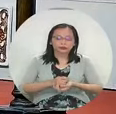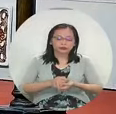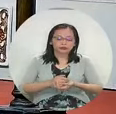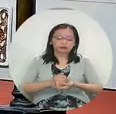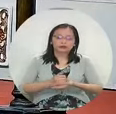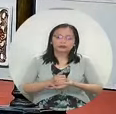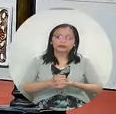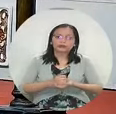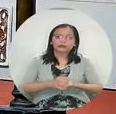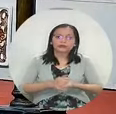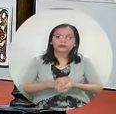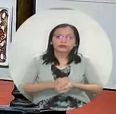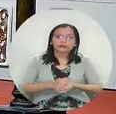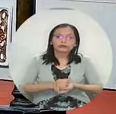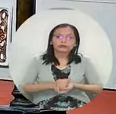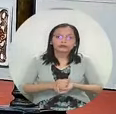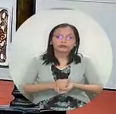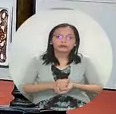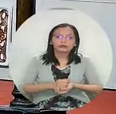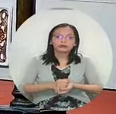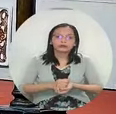present.